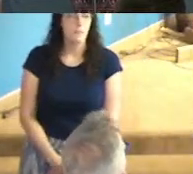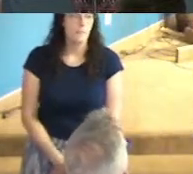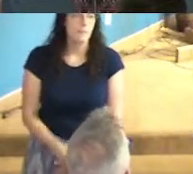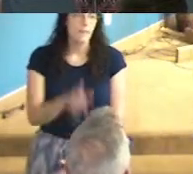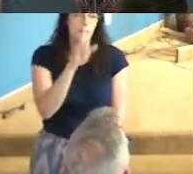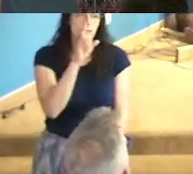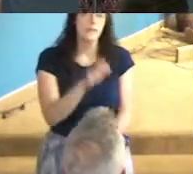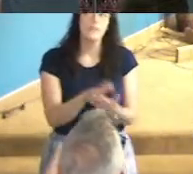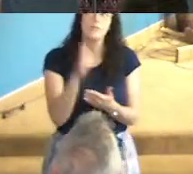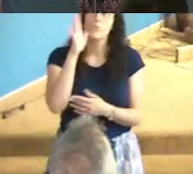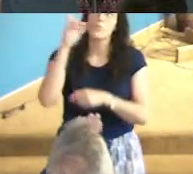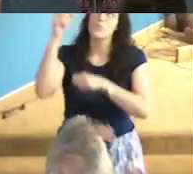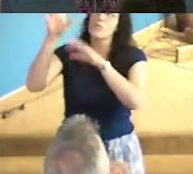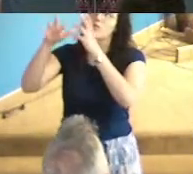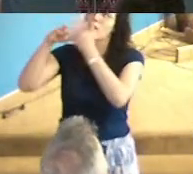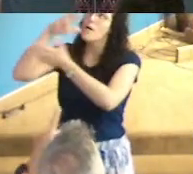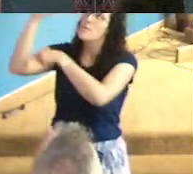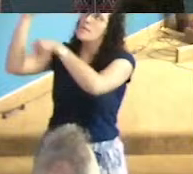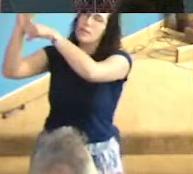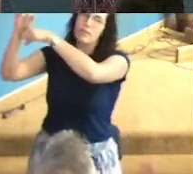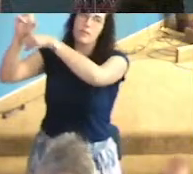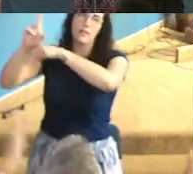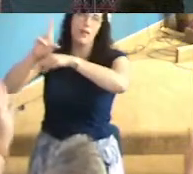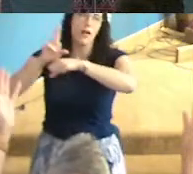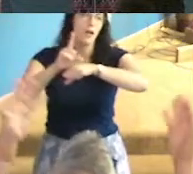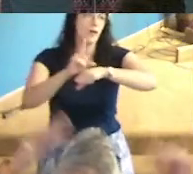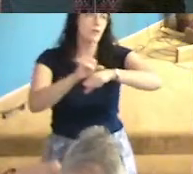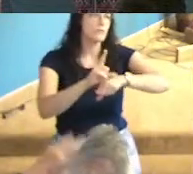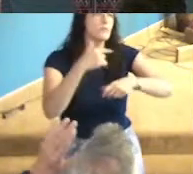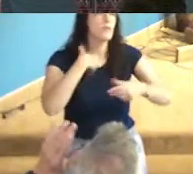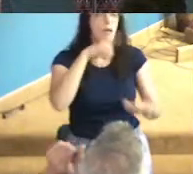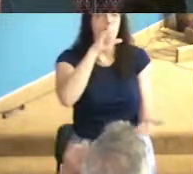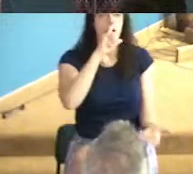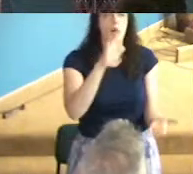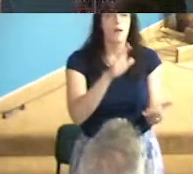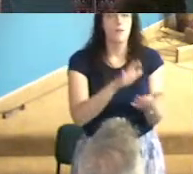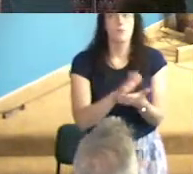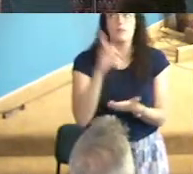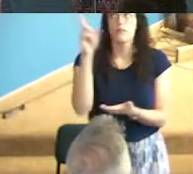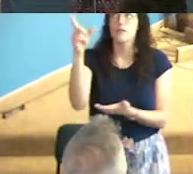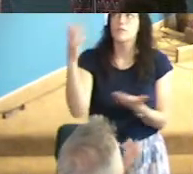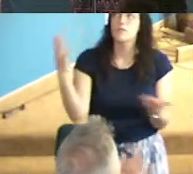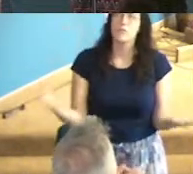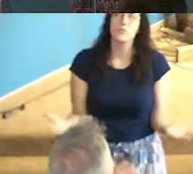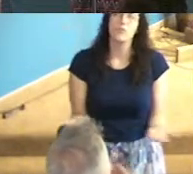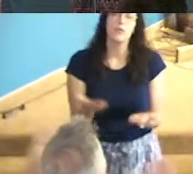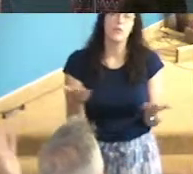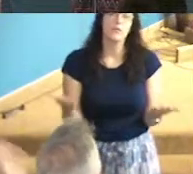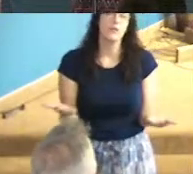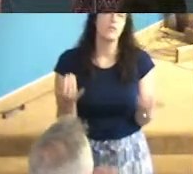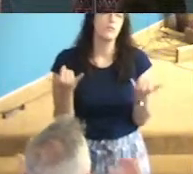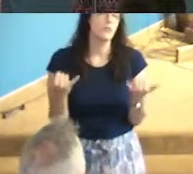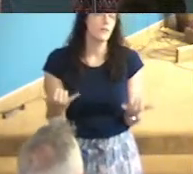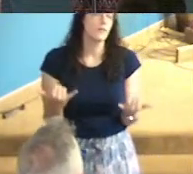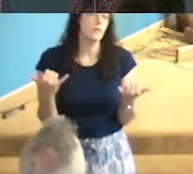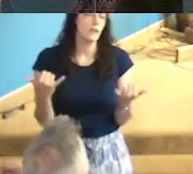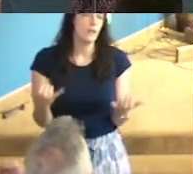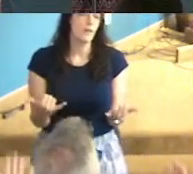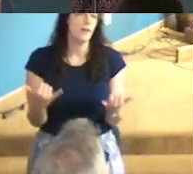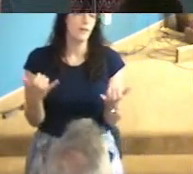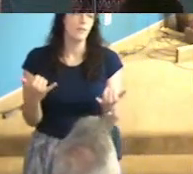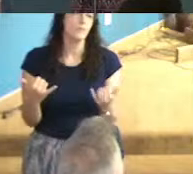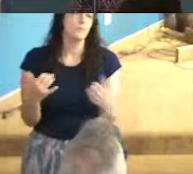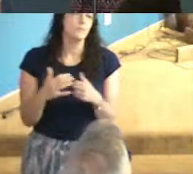always. I believe you will come in the clouds. I believe you are here